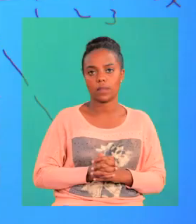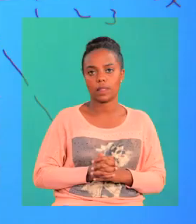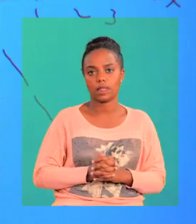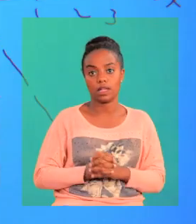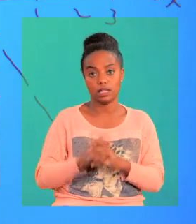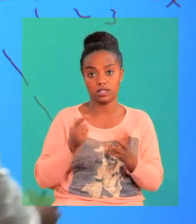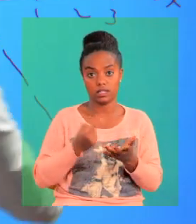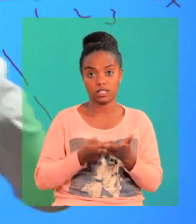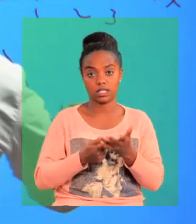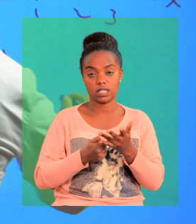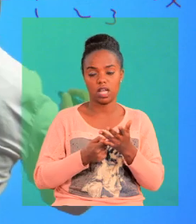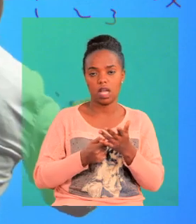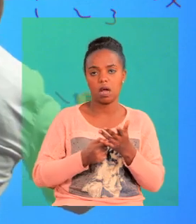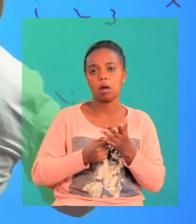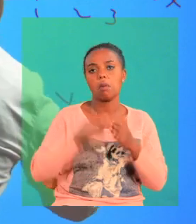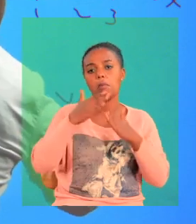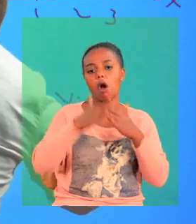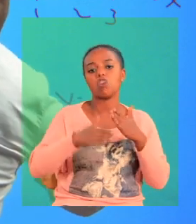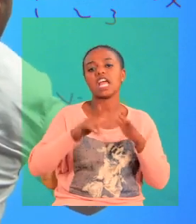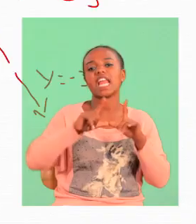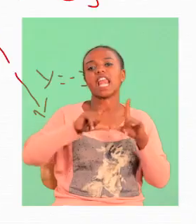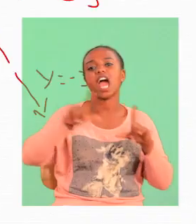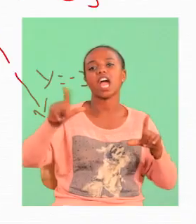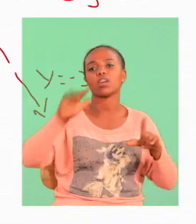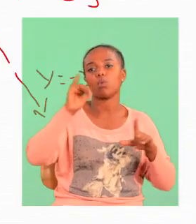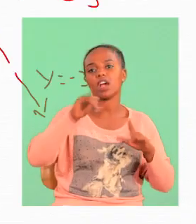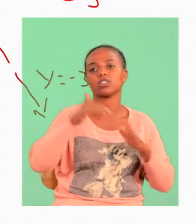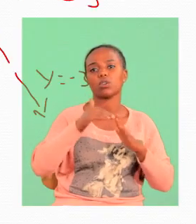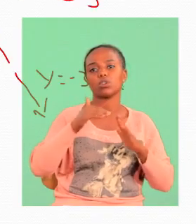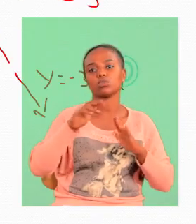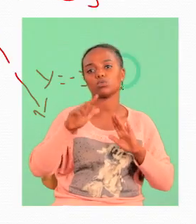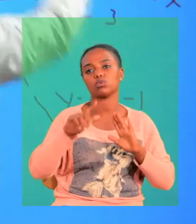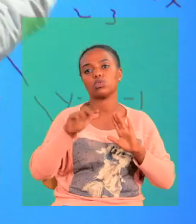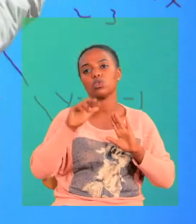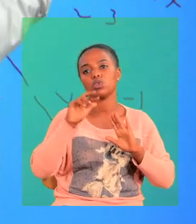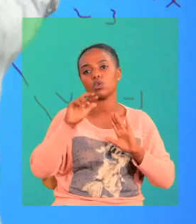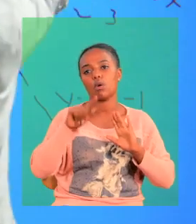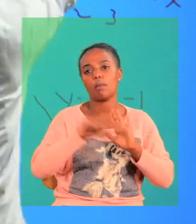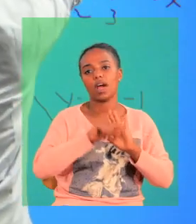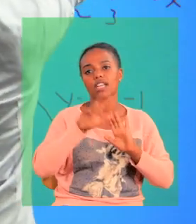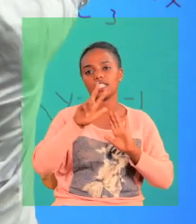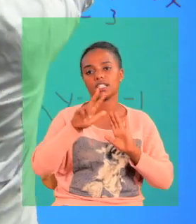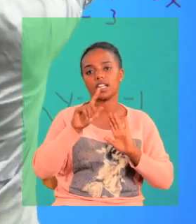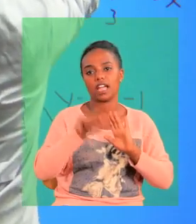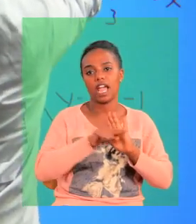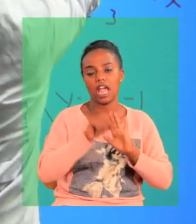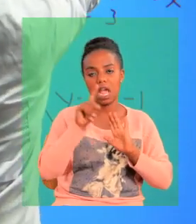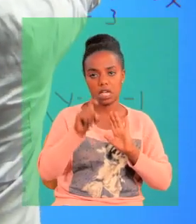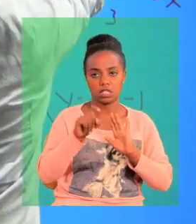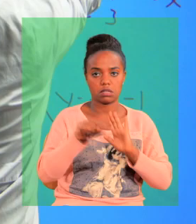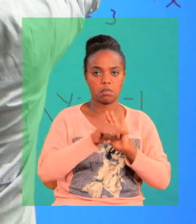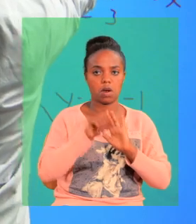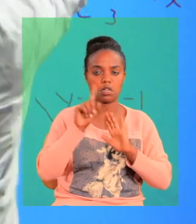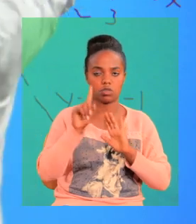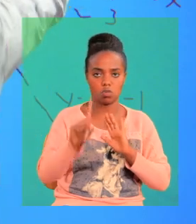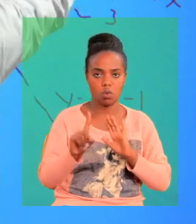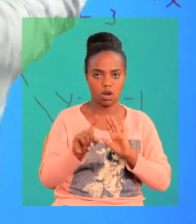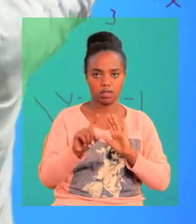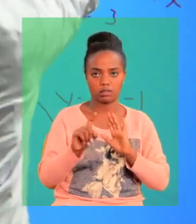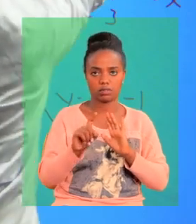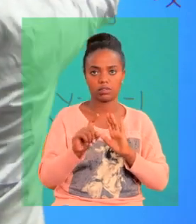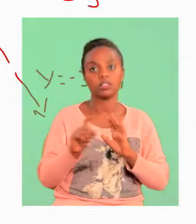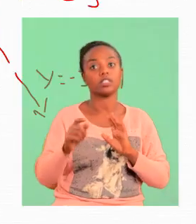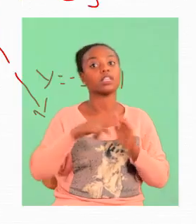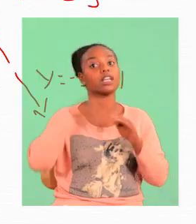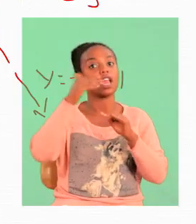This one is the boundary line, y is equal to minus 3x minus 1. This is a boundary line, y is equal to